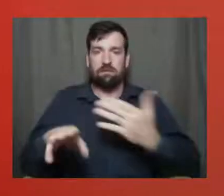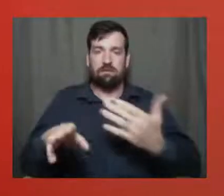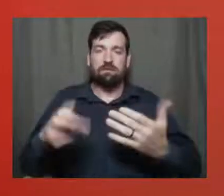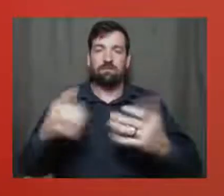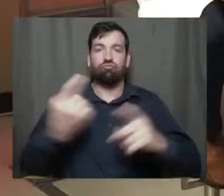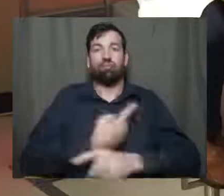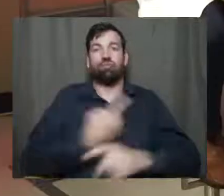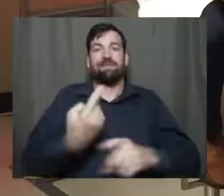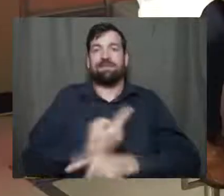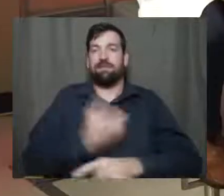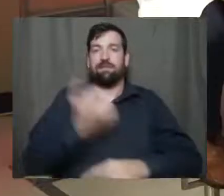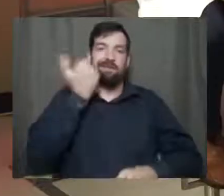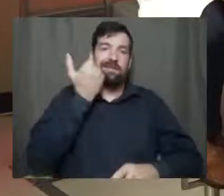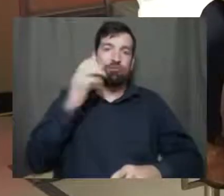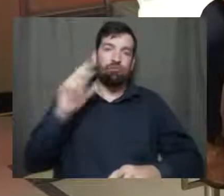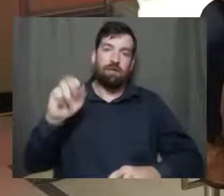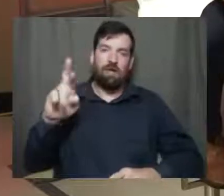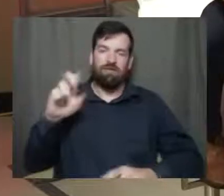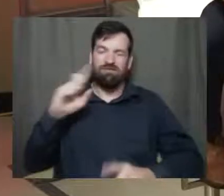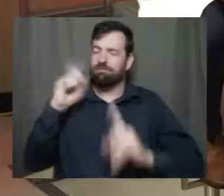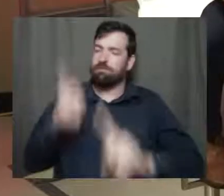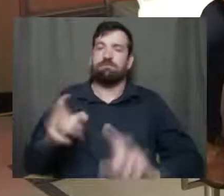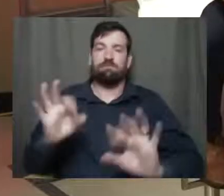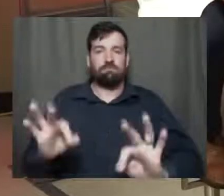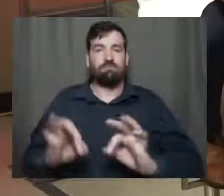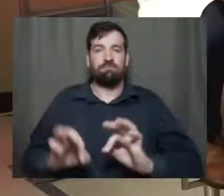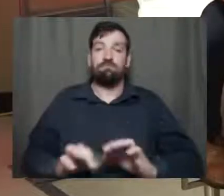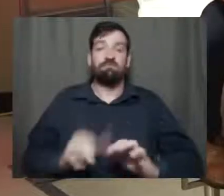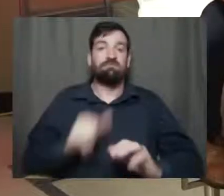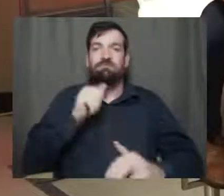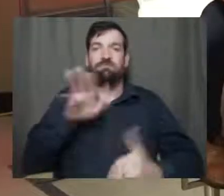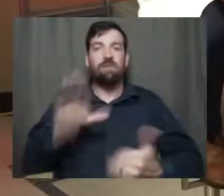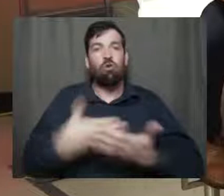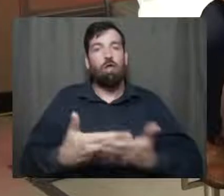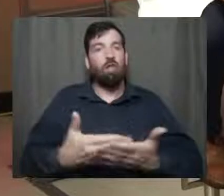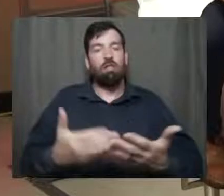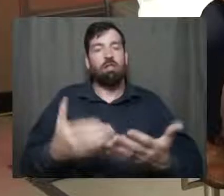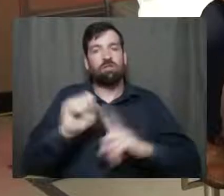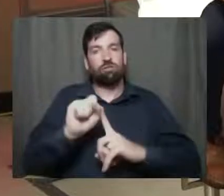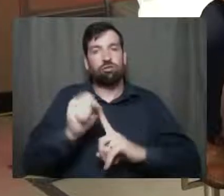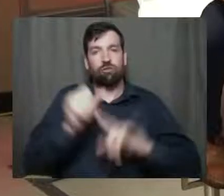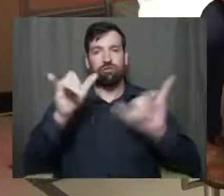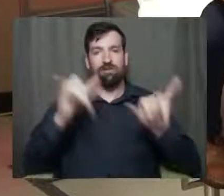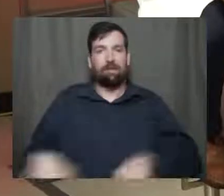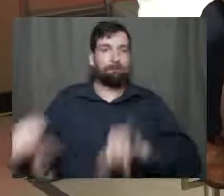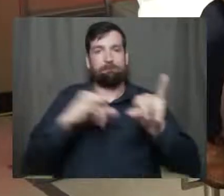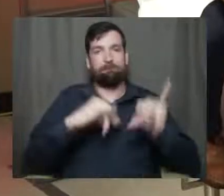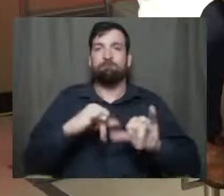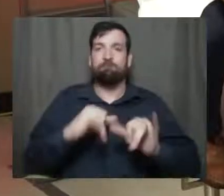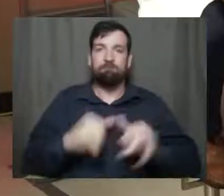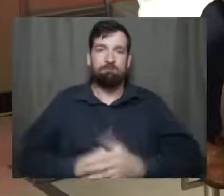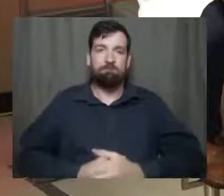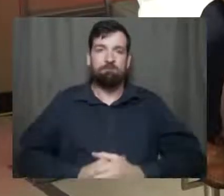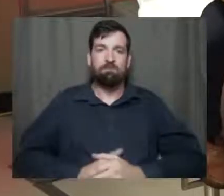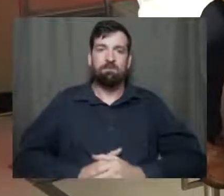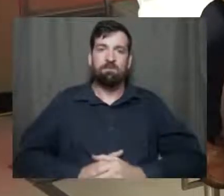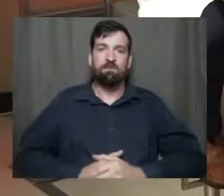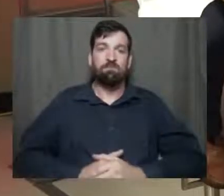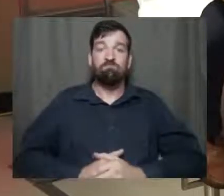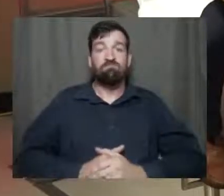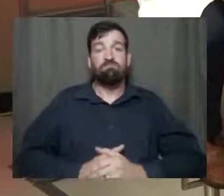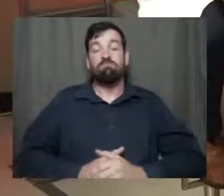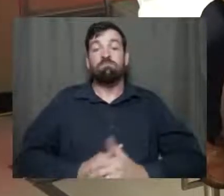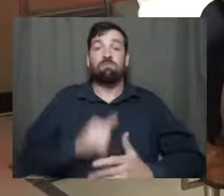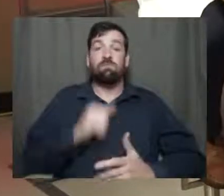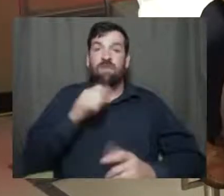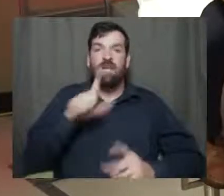care. Absolutely, you nailed it, because that's really what it's all. We're not all, not all situations are created equal, and it's not a matter of just pushing off the